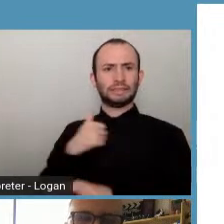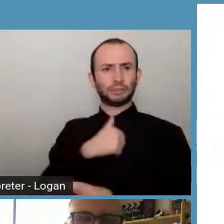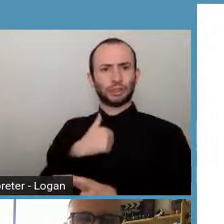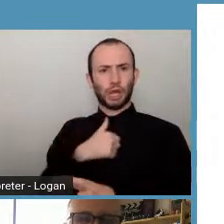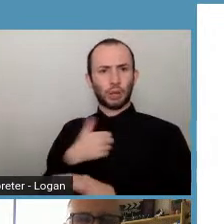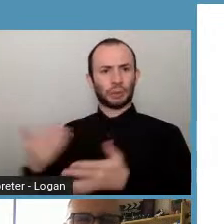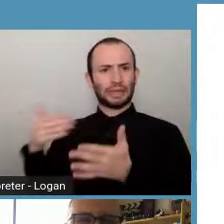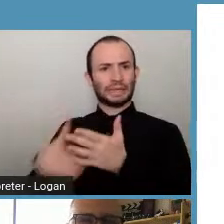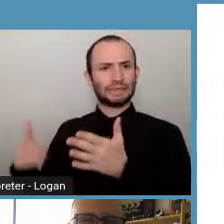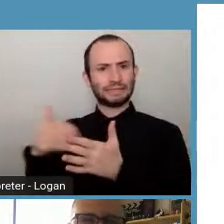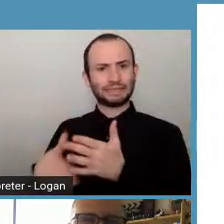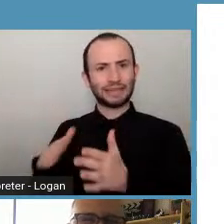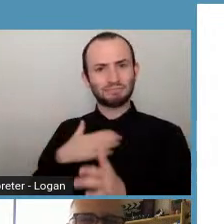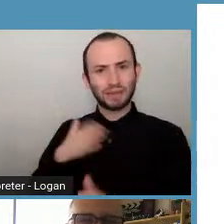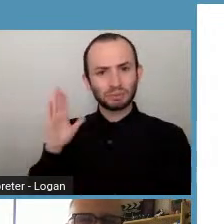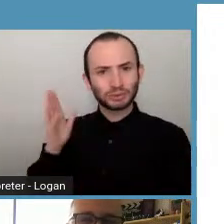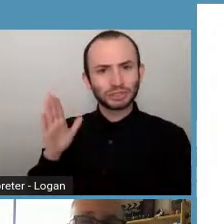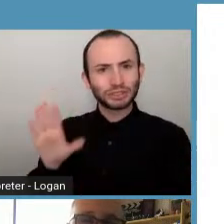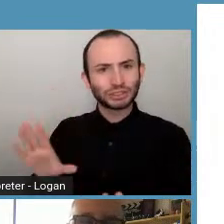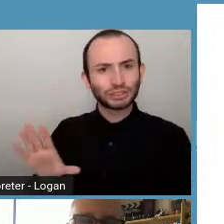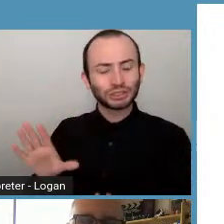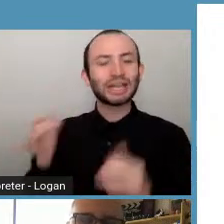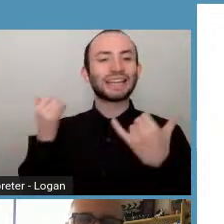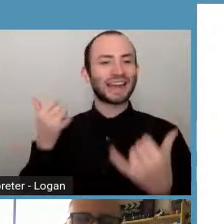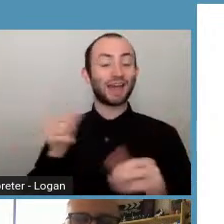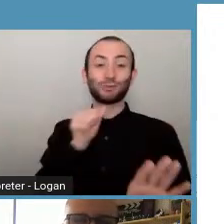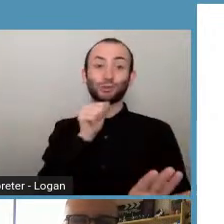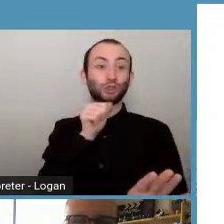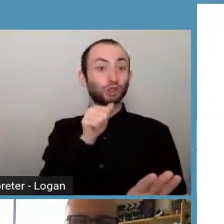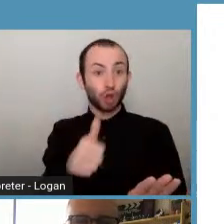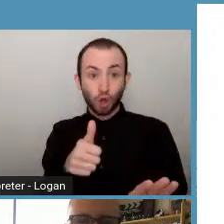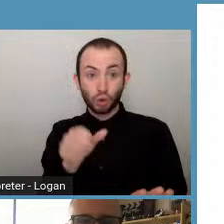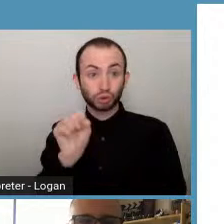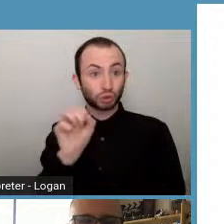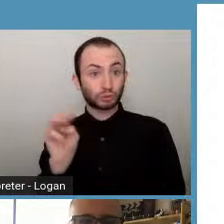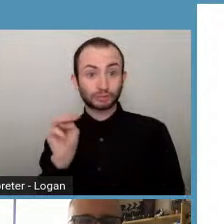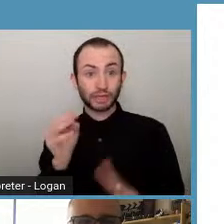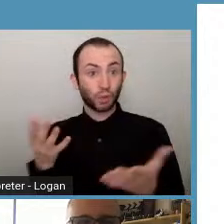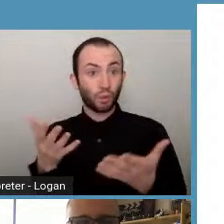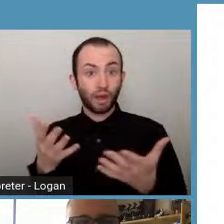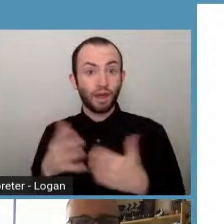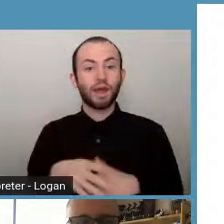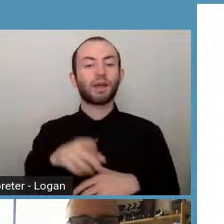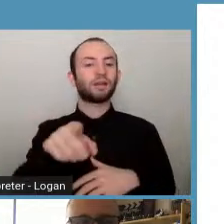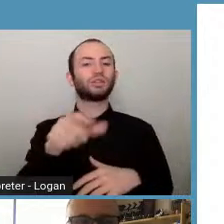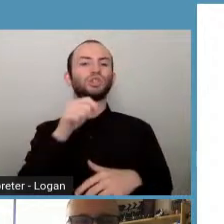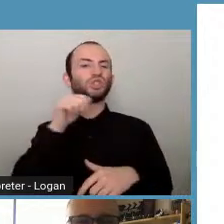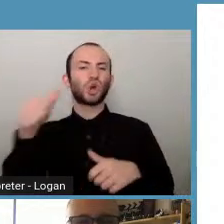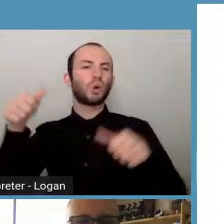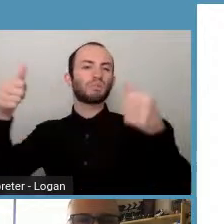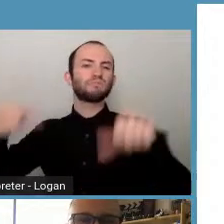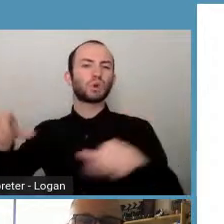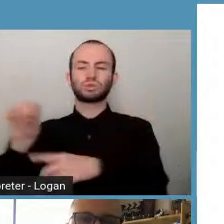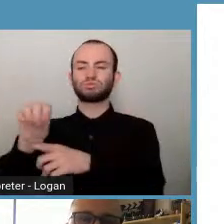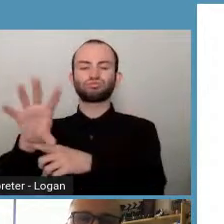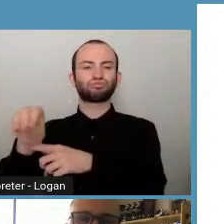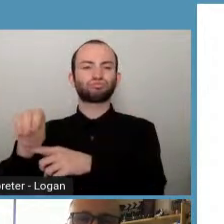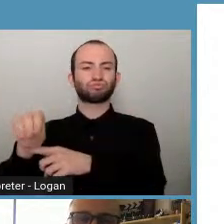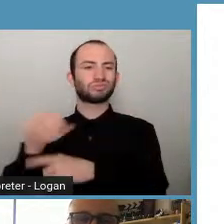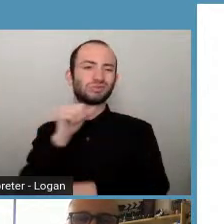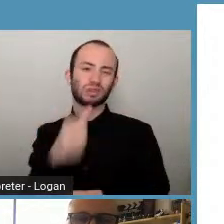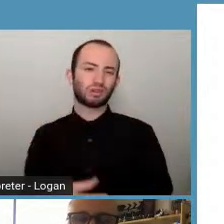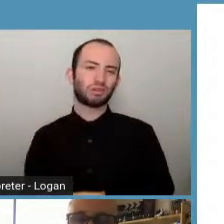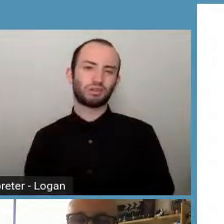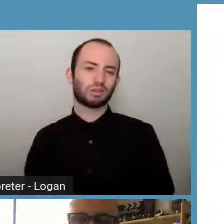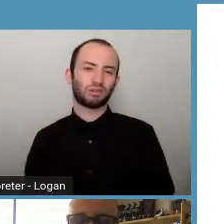matrix. Social media don'ts. Don't post images of text. We've kind of covered that already. Don't front load